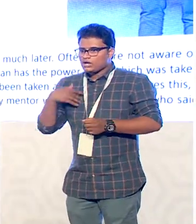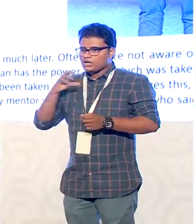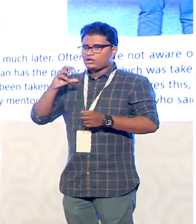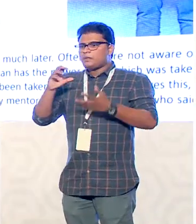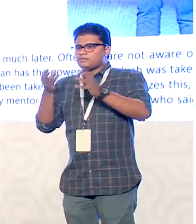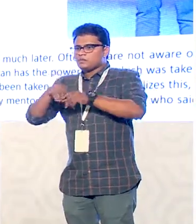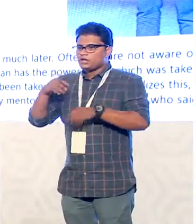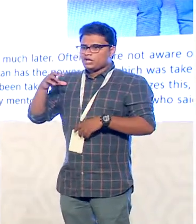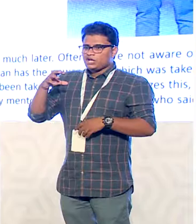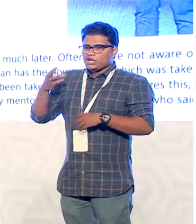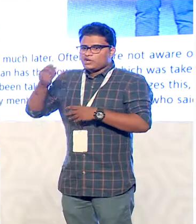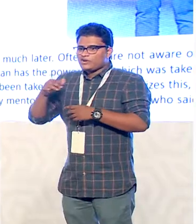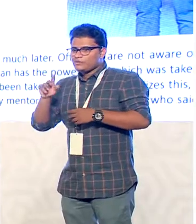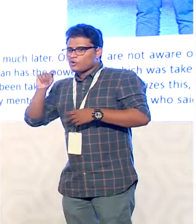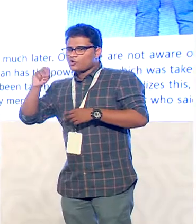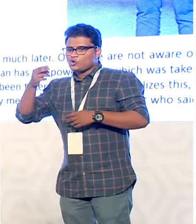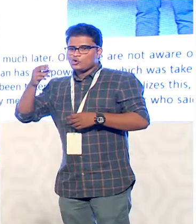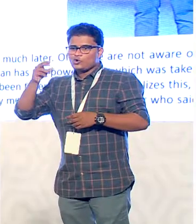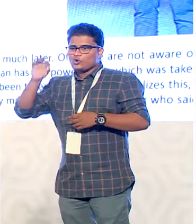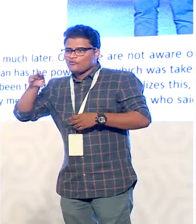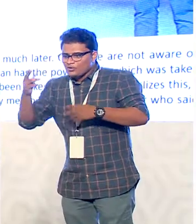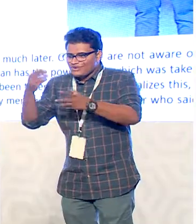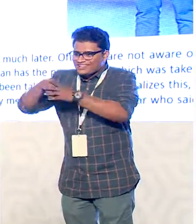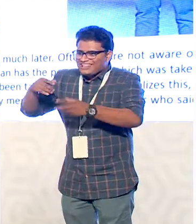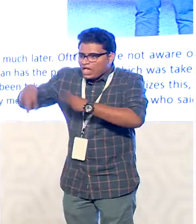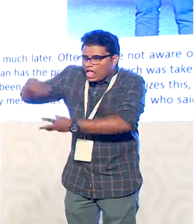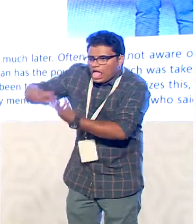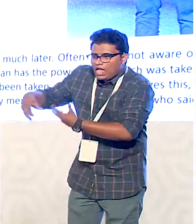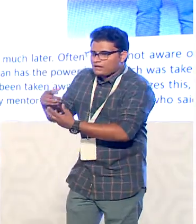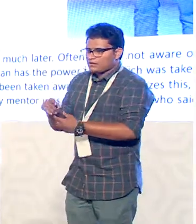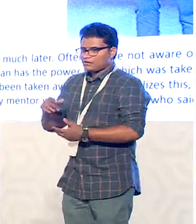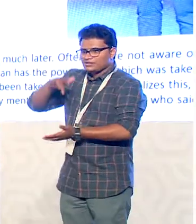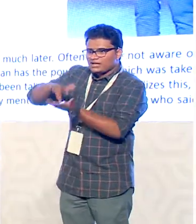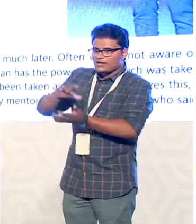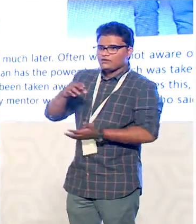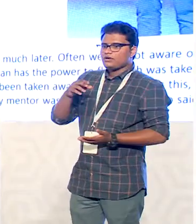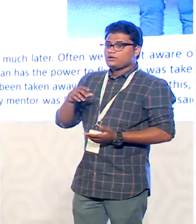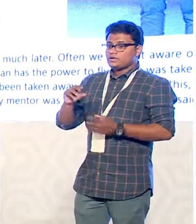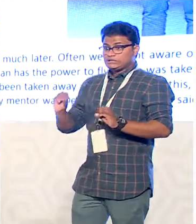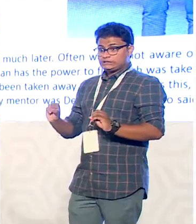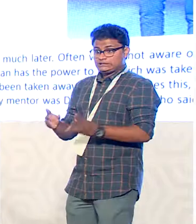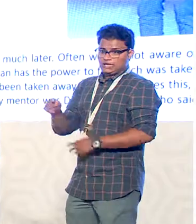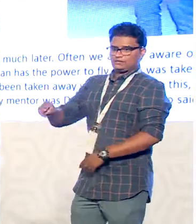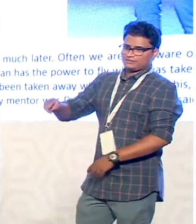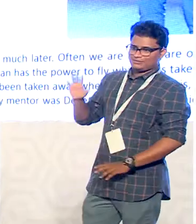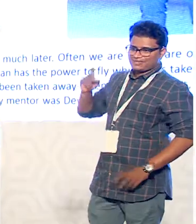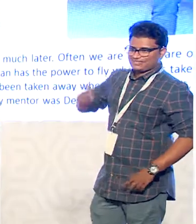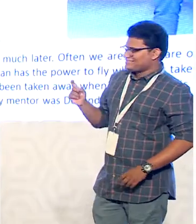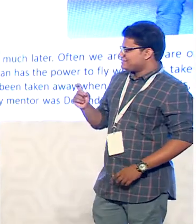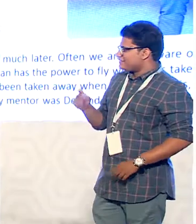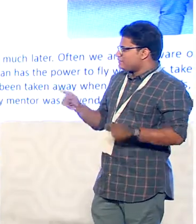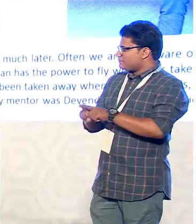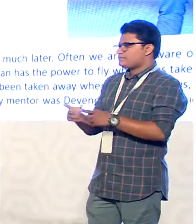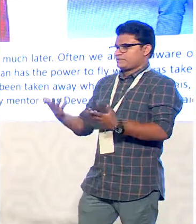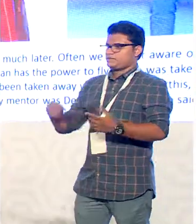know, more milk. You have to have a sample of yogurt to make yogurt. So the starter has to be there, and this room is